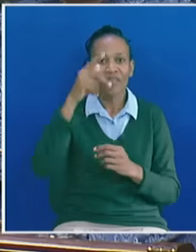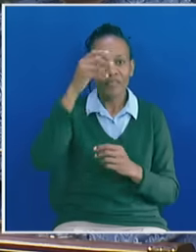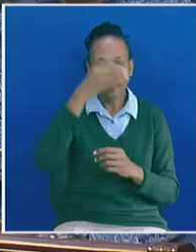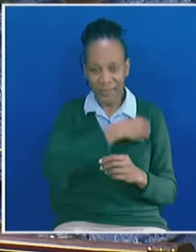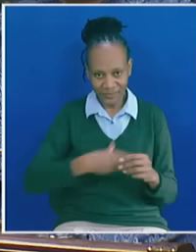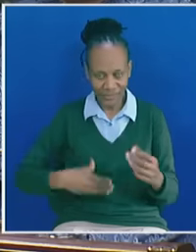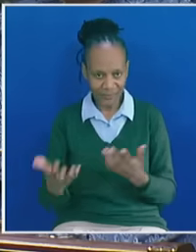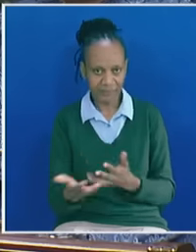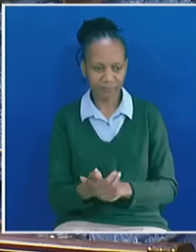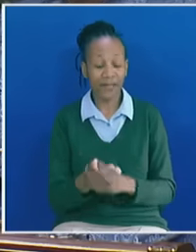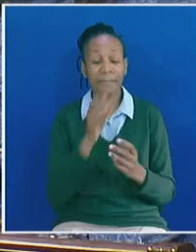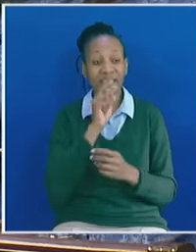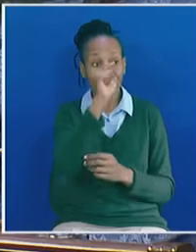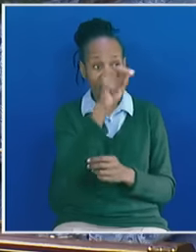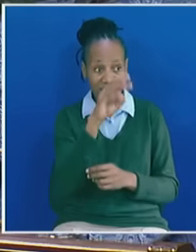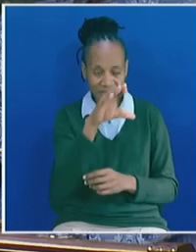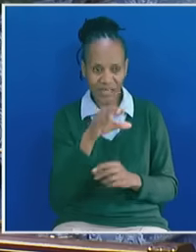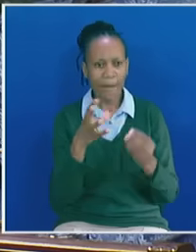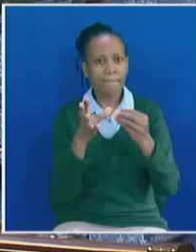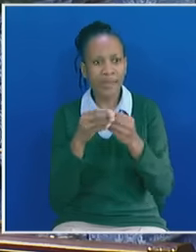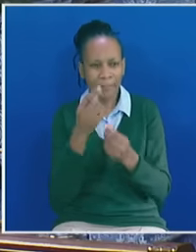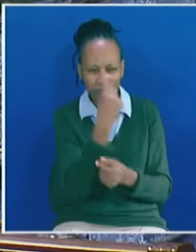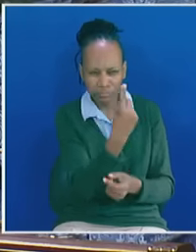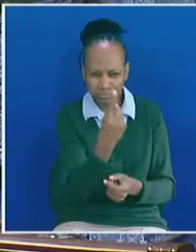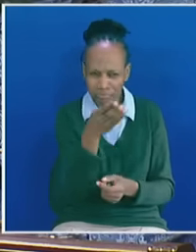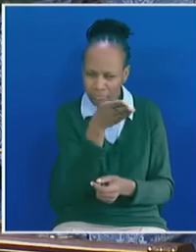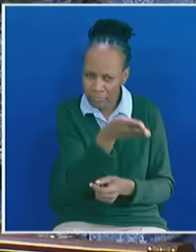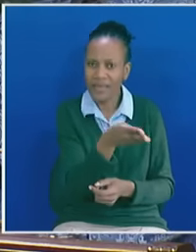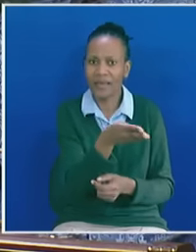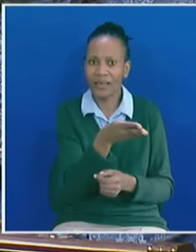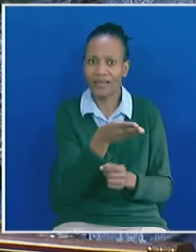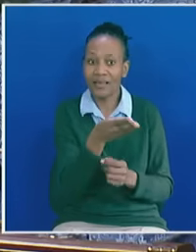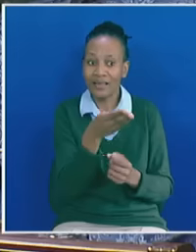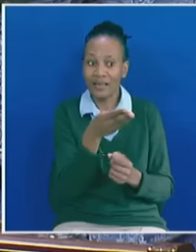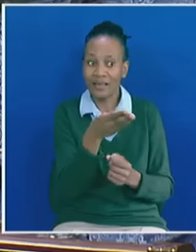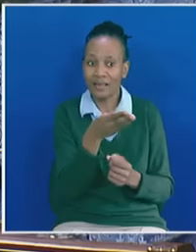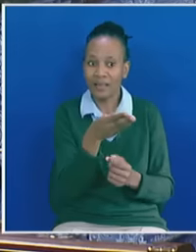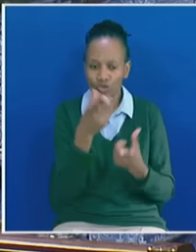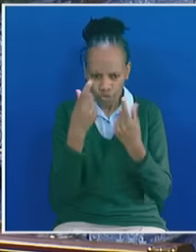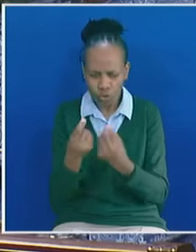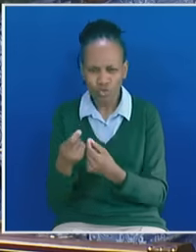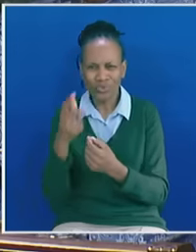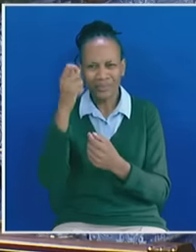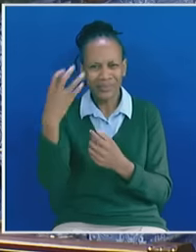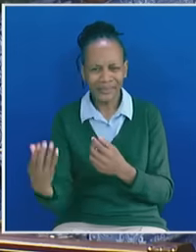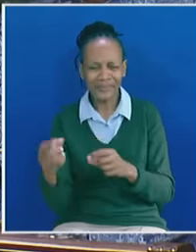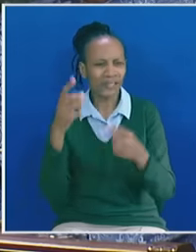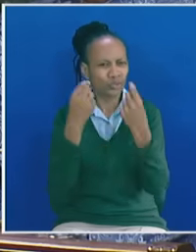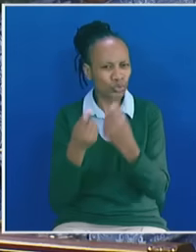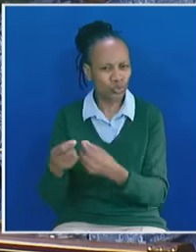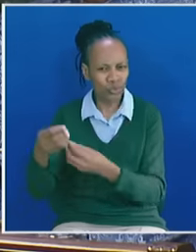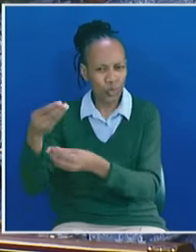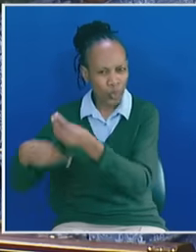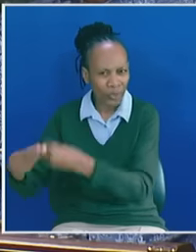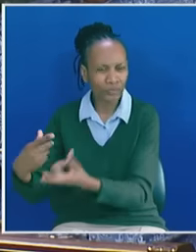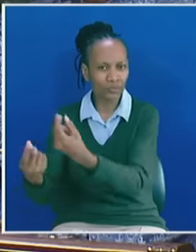where influential members are implicated in fraudulent tenders allocations. How many